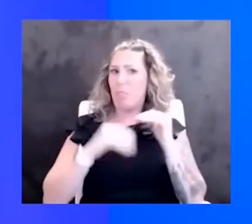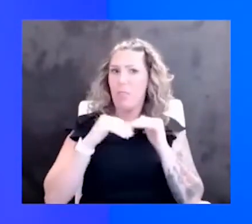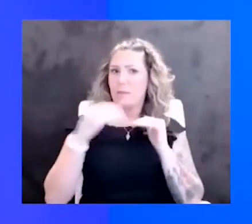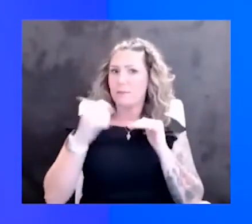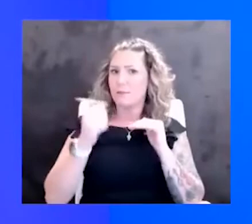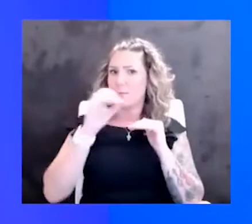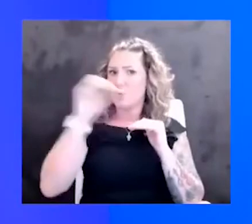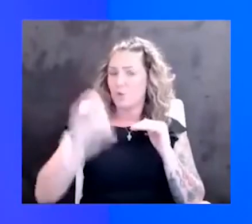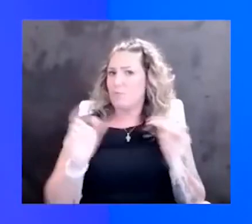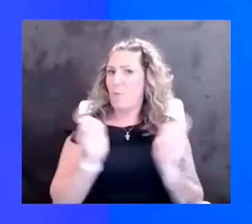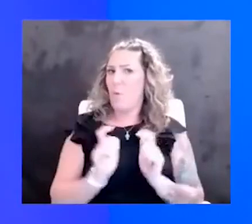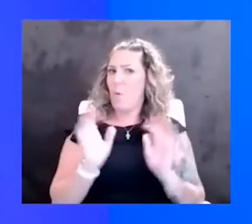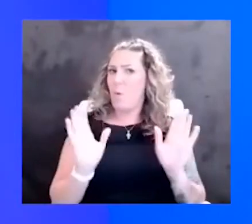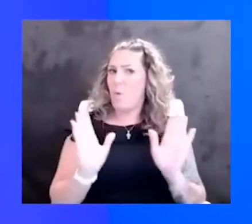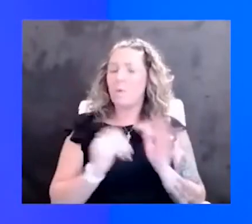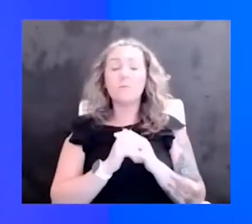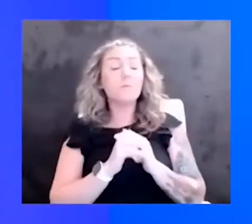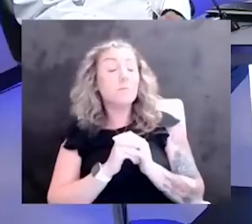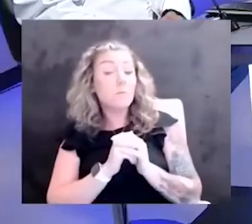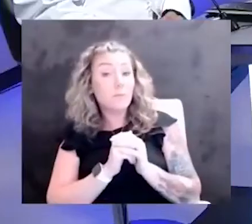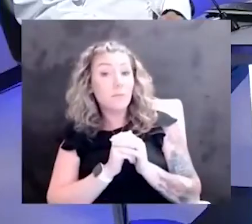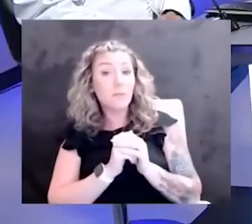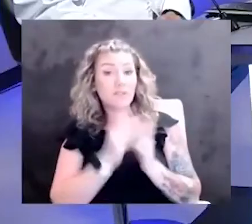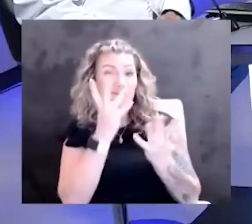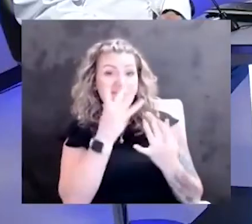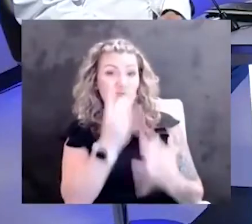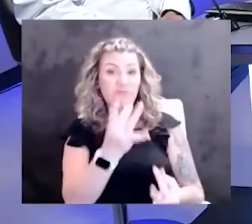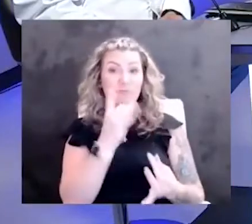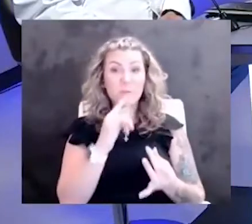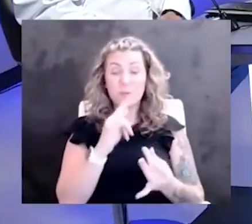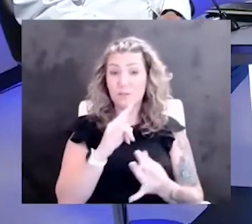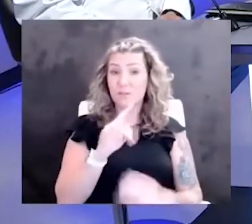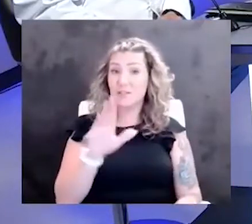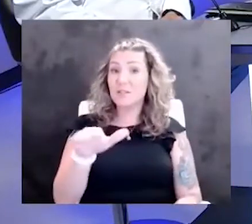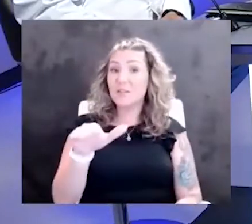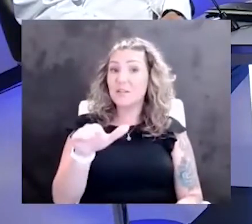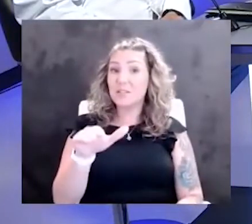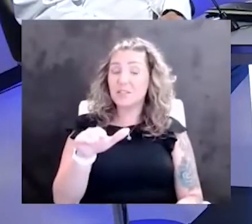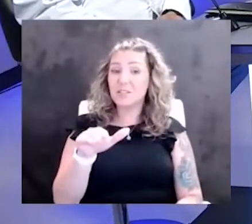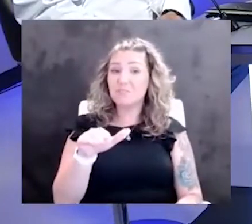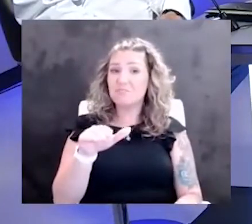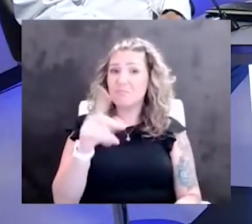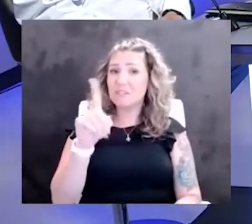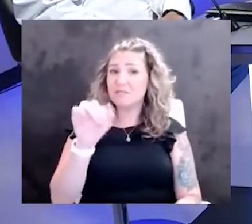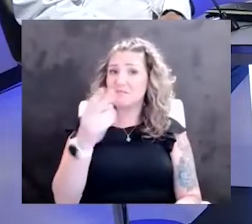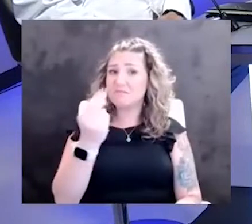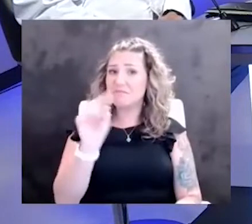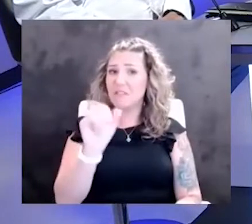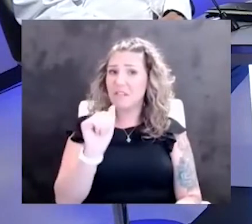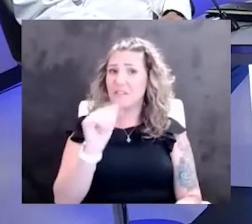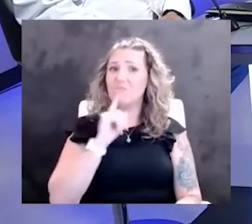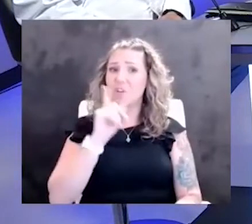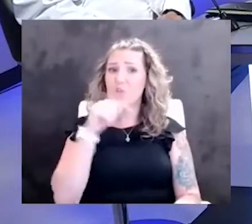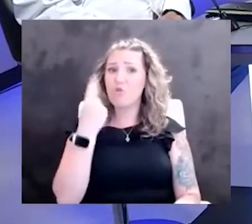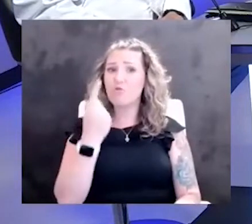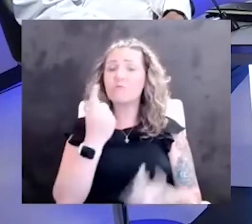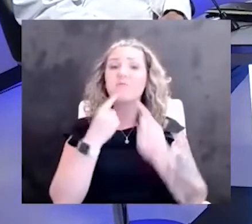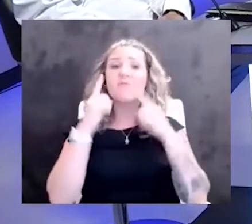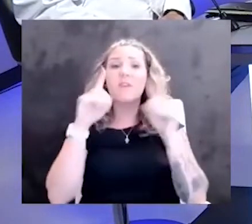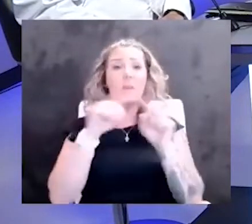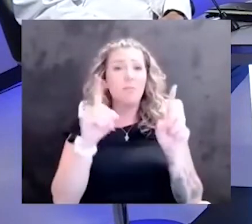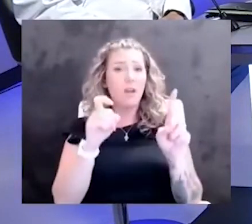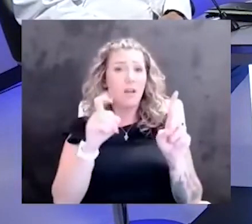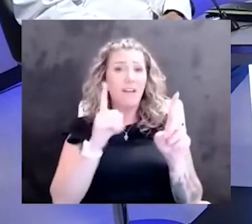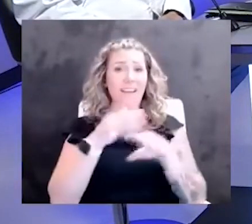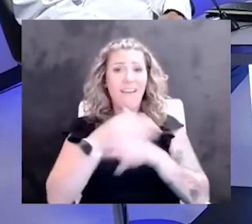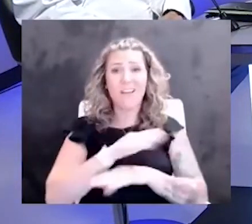But it's interesting that the data, Hawk, on the Pfizer Moderna looks pretty effective after one dose, but you want to get that second dose to not only give you